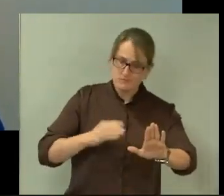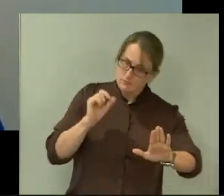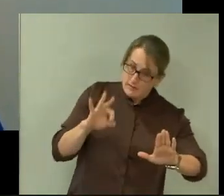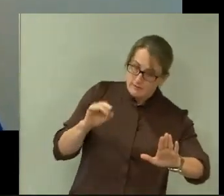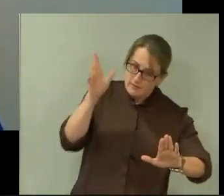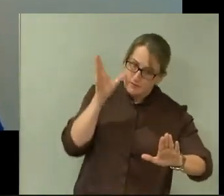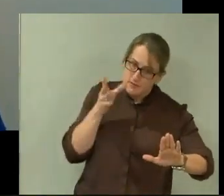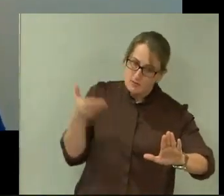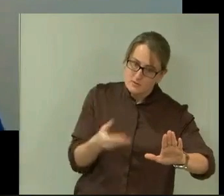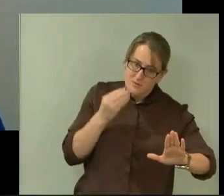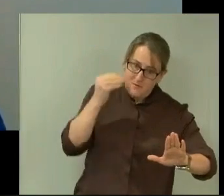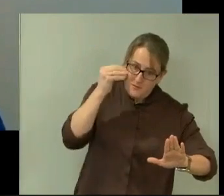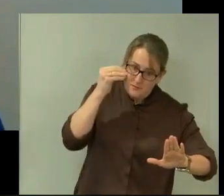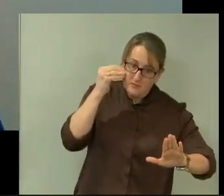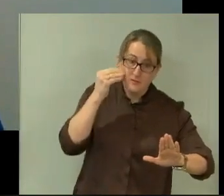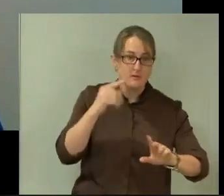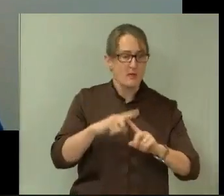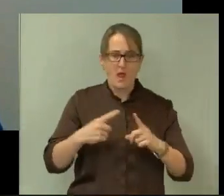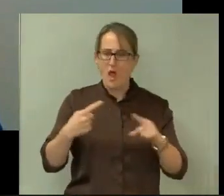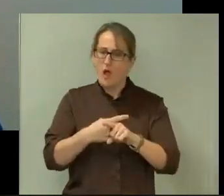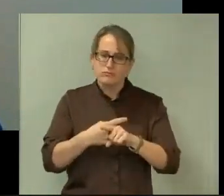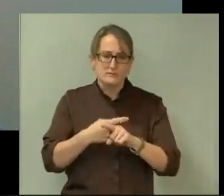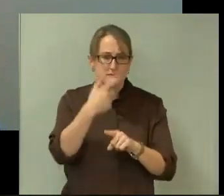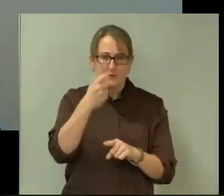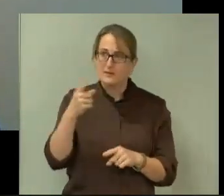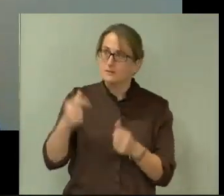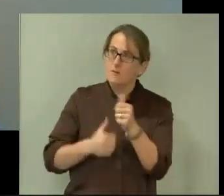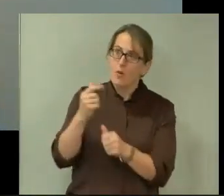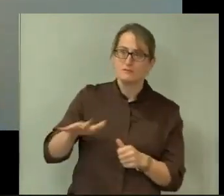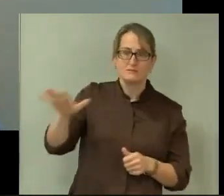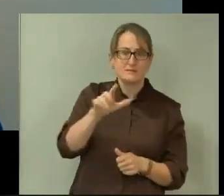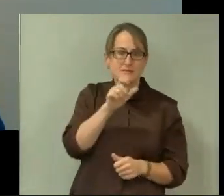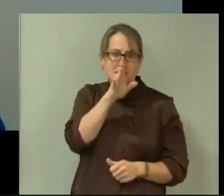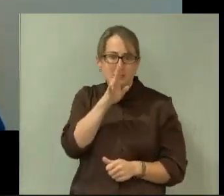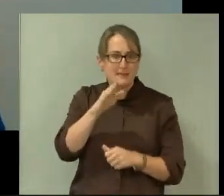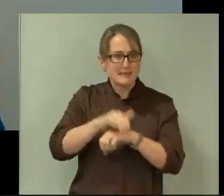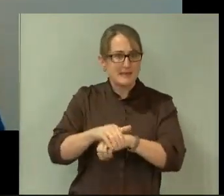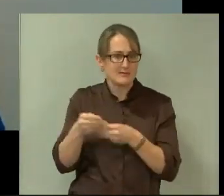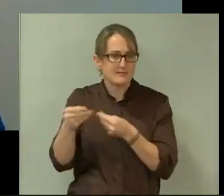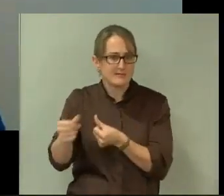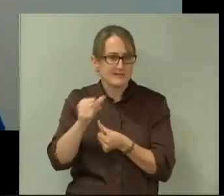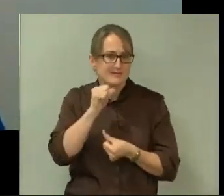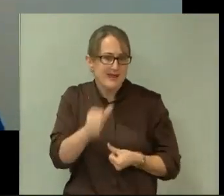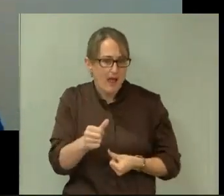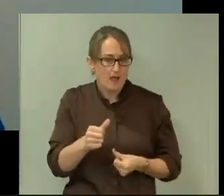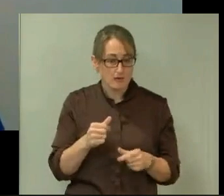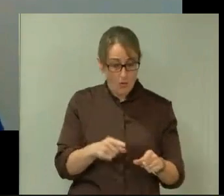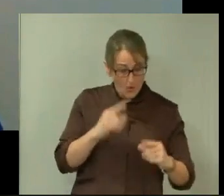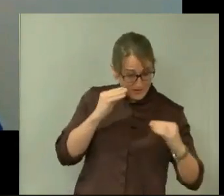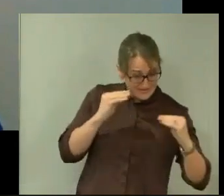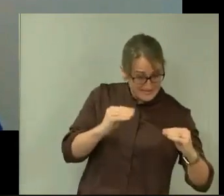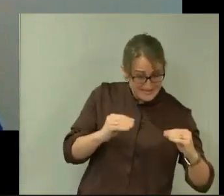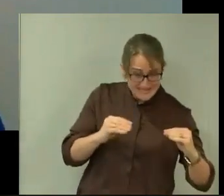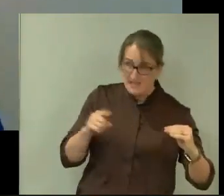there is the hindrance of the English language and higher academic skills that they may not necessarily